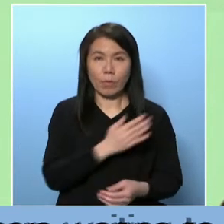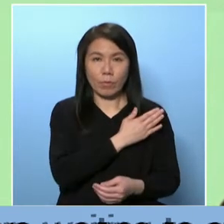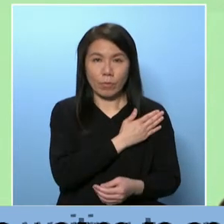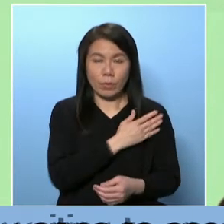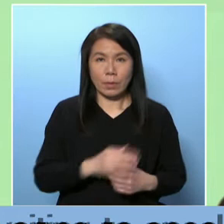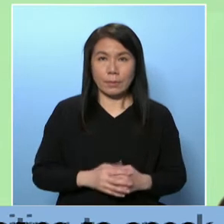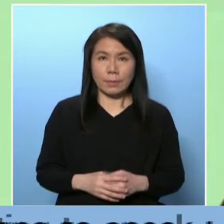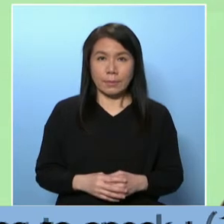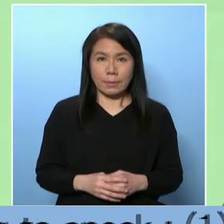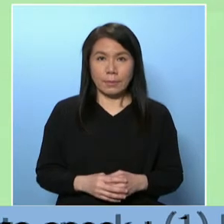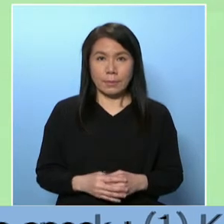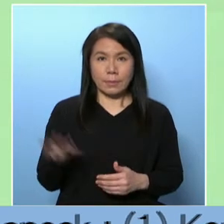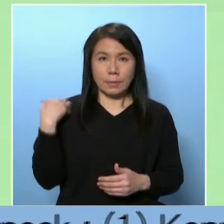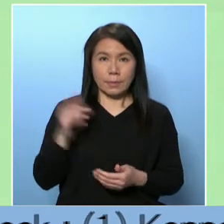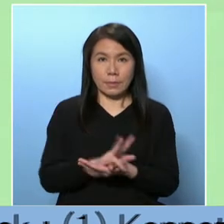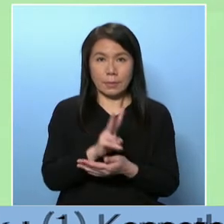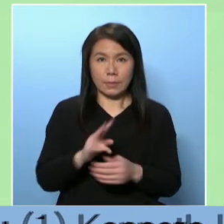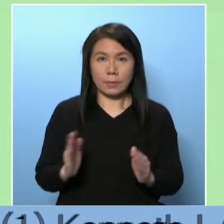the government.